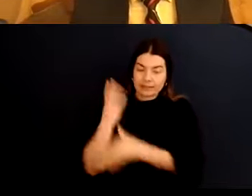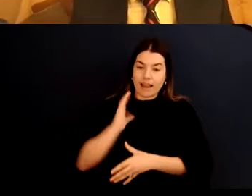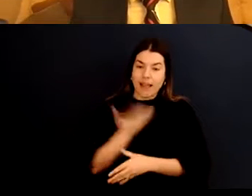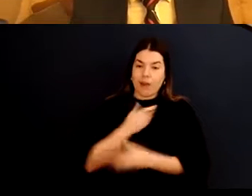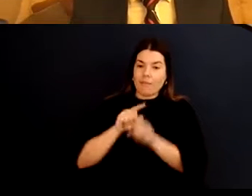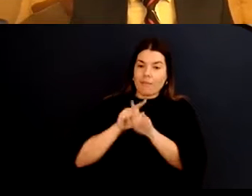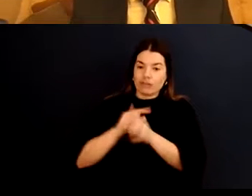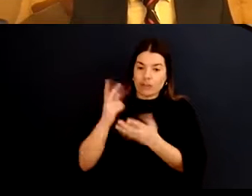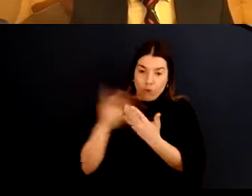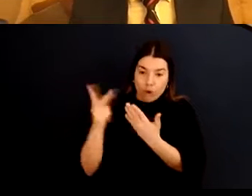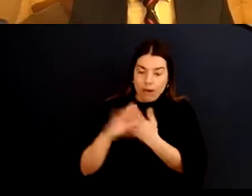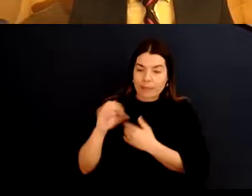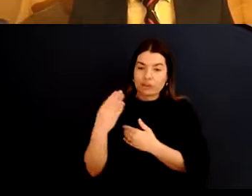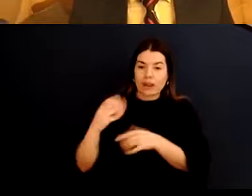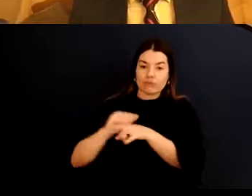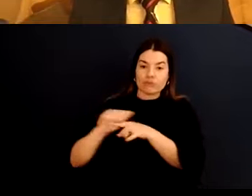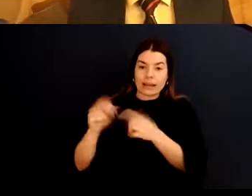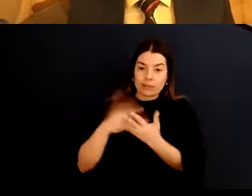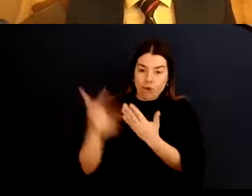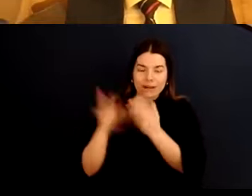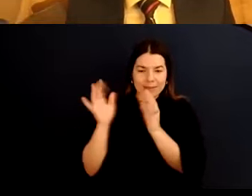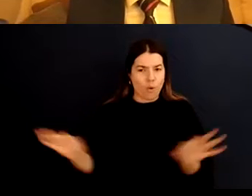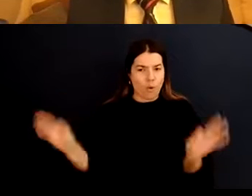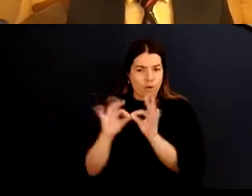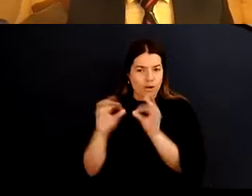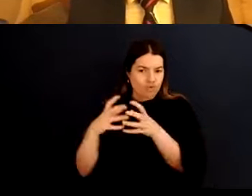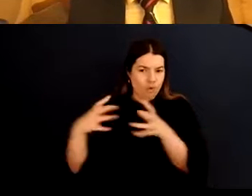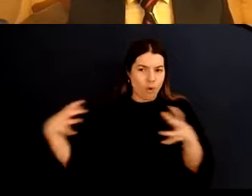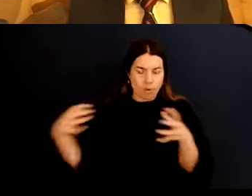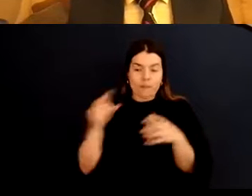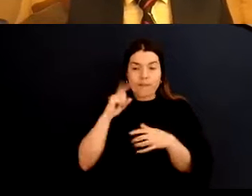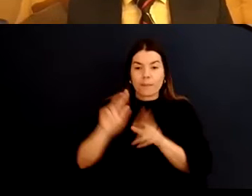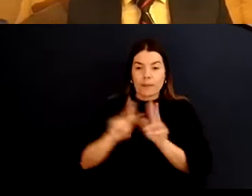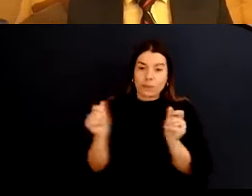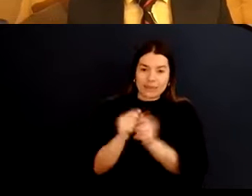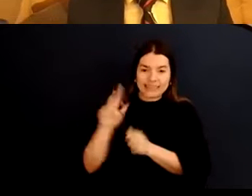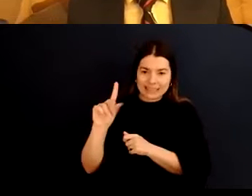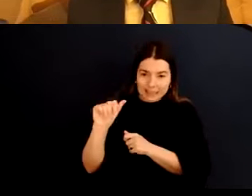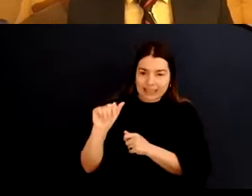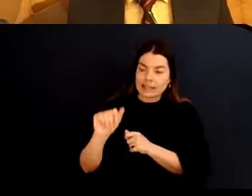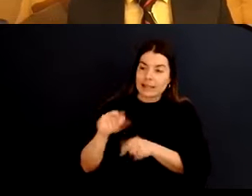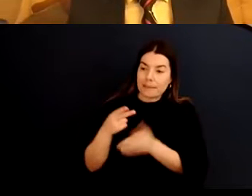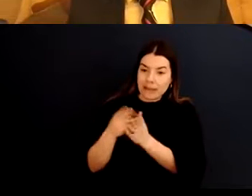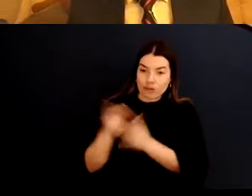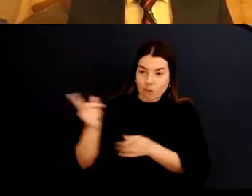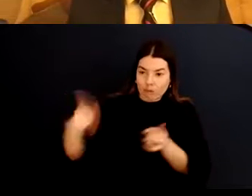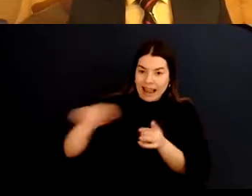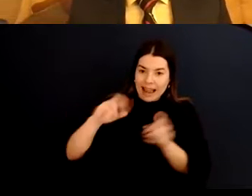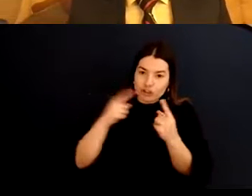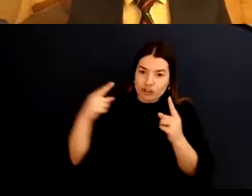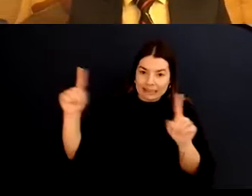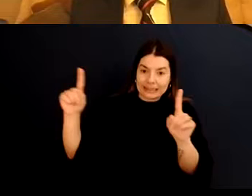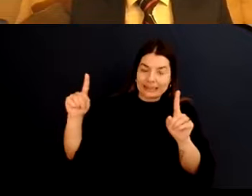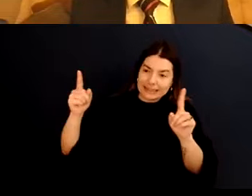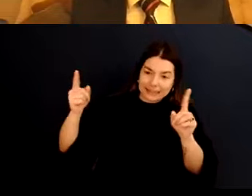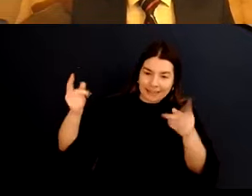training programs when it comes to dealing with people that may have disabilities, to make sure that they're actually achieving the